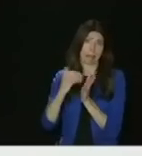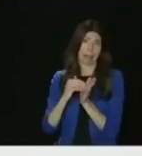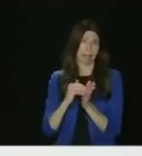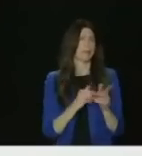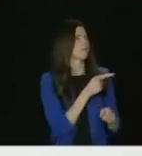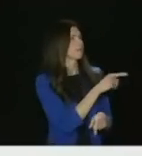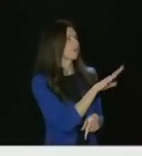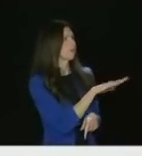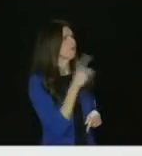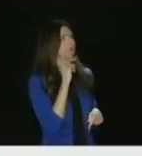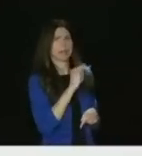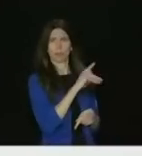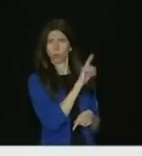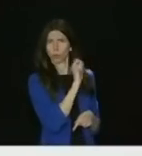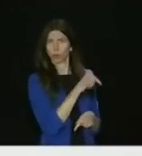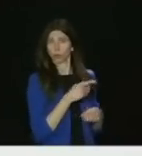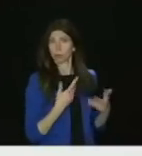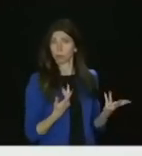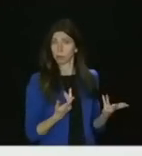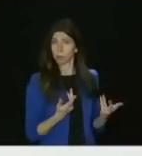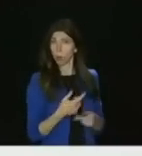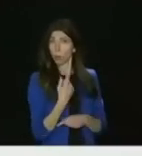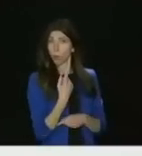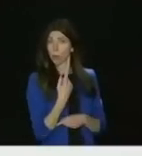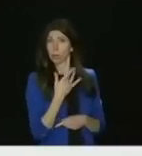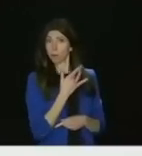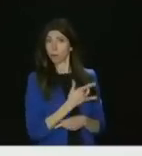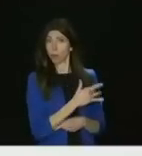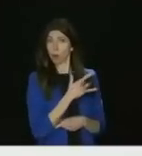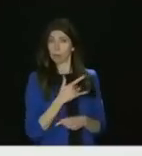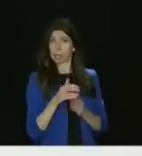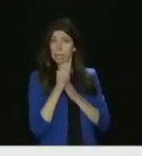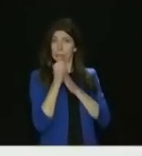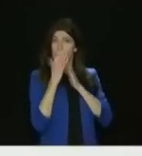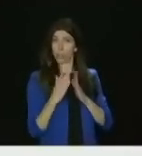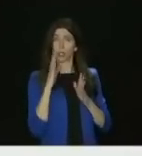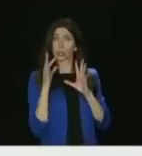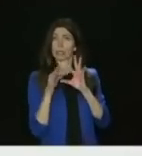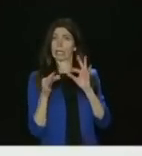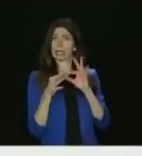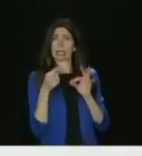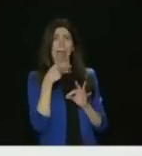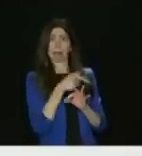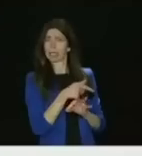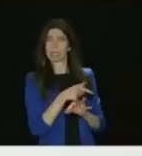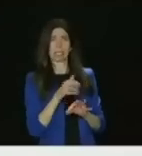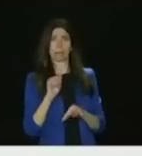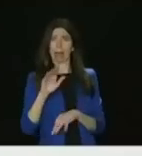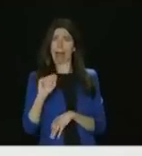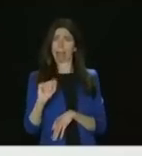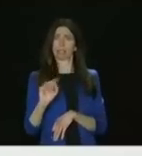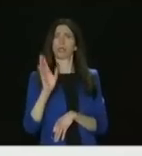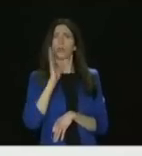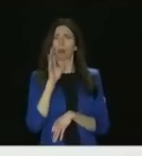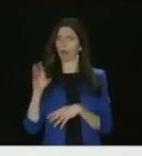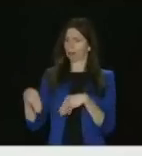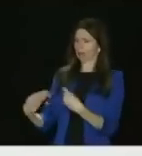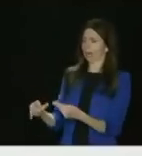that invoking this act is like putting oil on a raging fire. Words along those